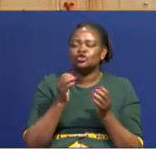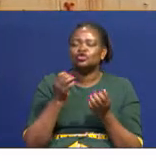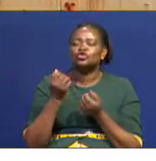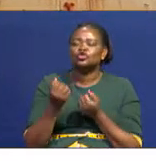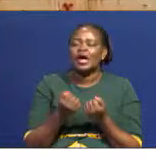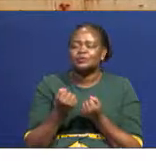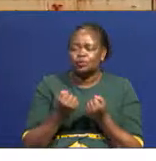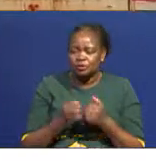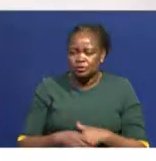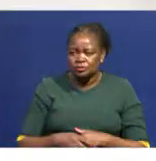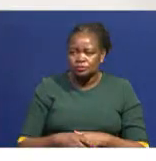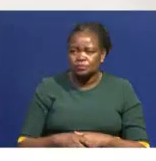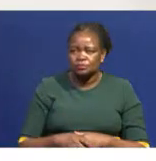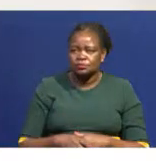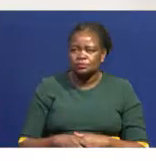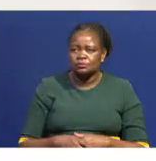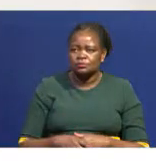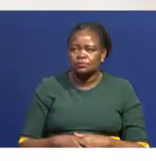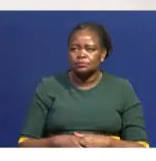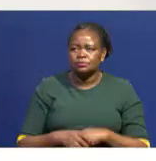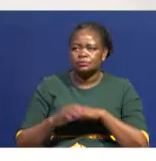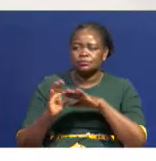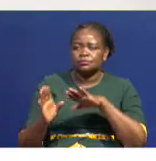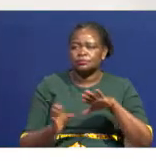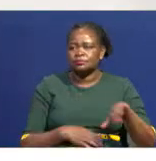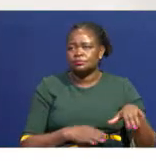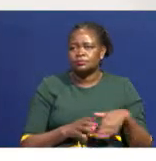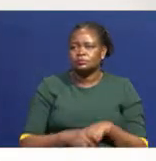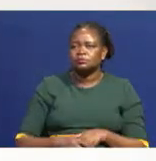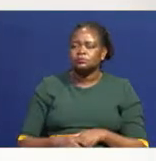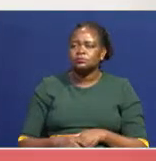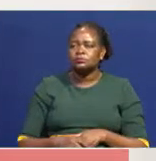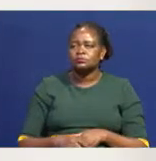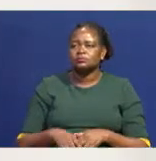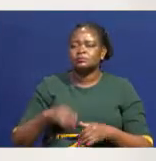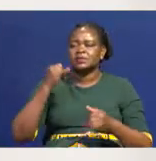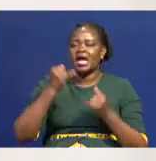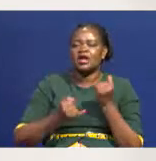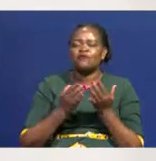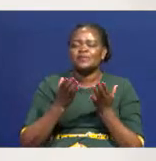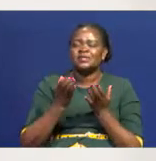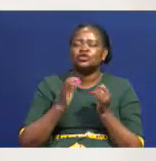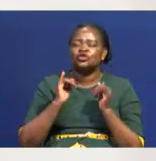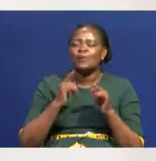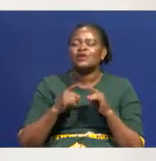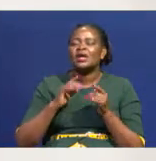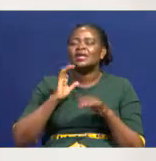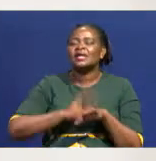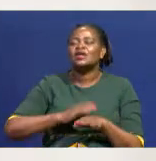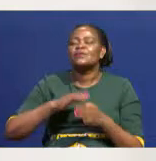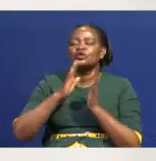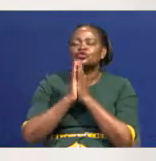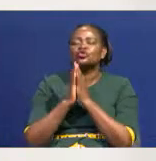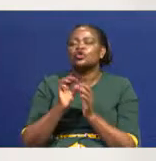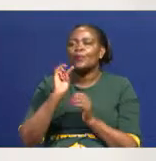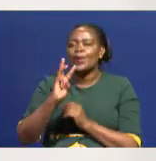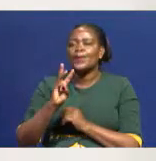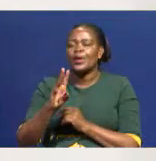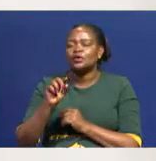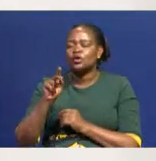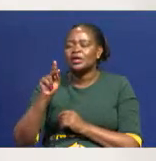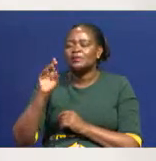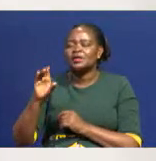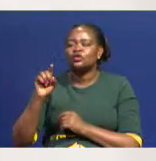Edition. Well, that marks the end of business news tonight, but you can find more stories on our website at